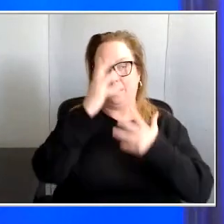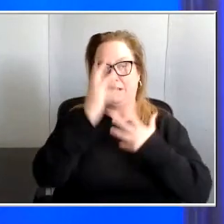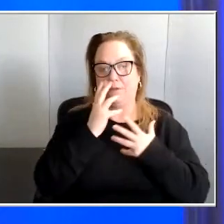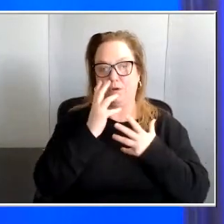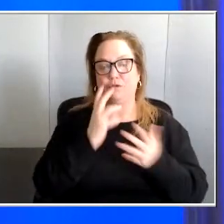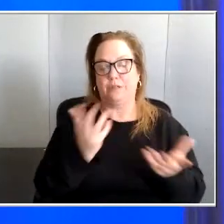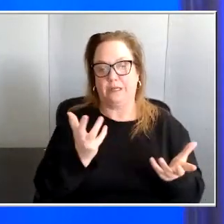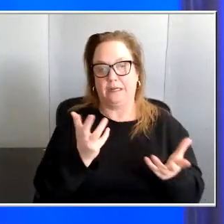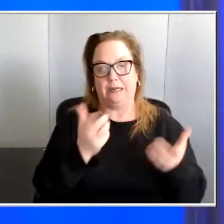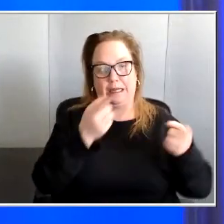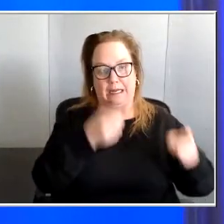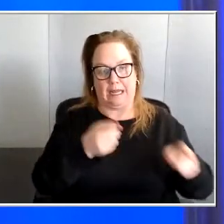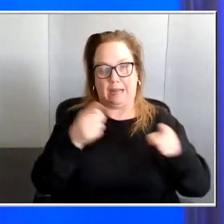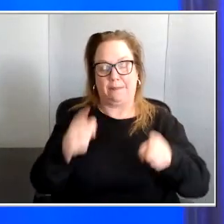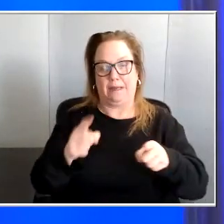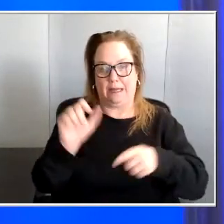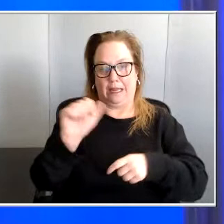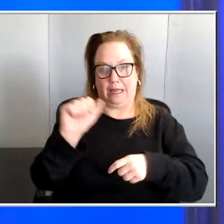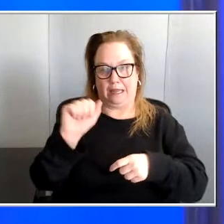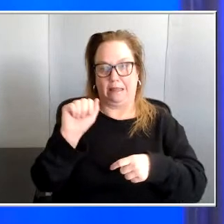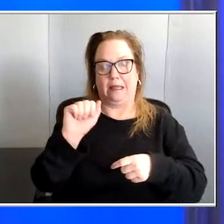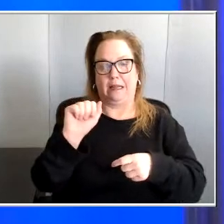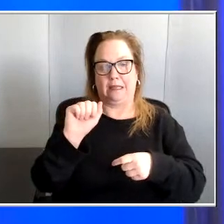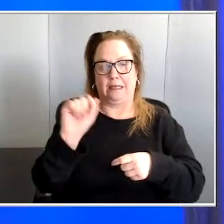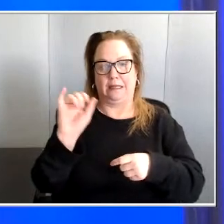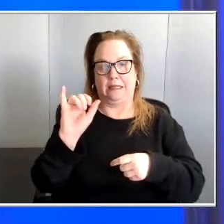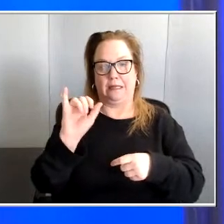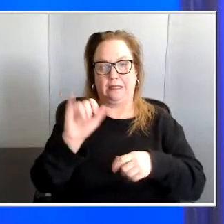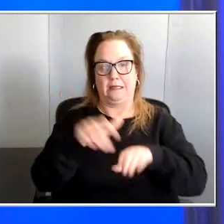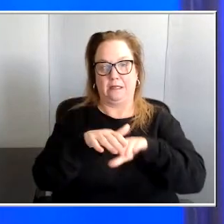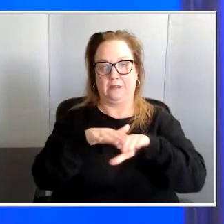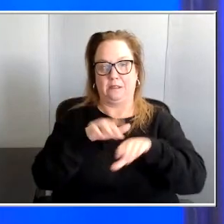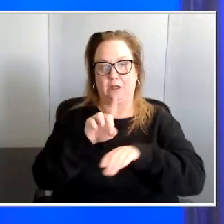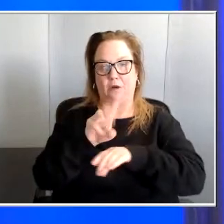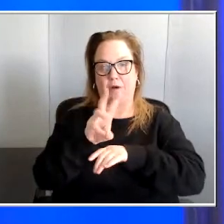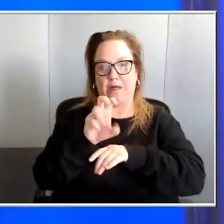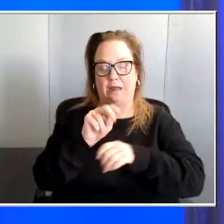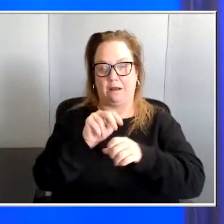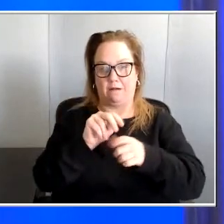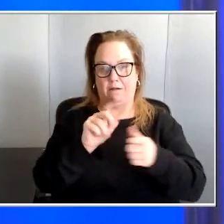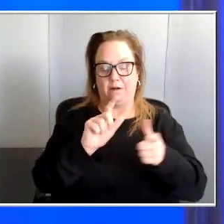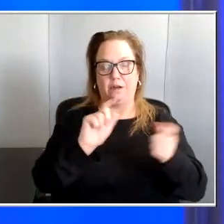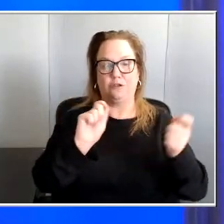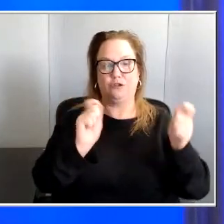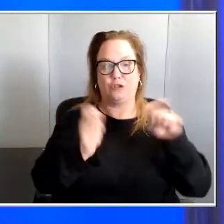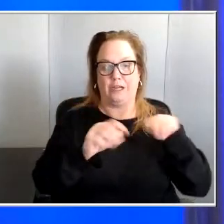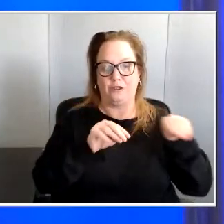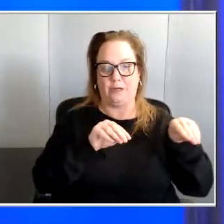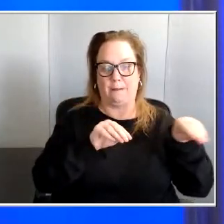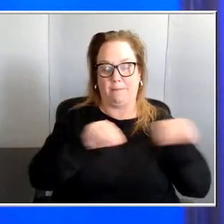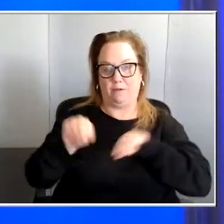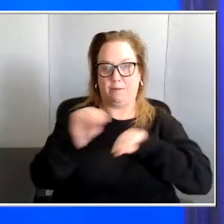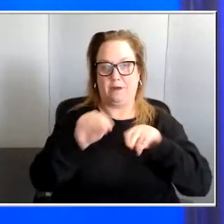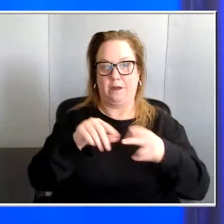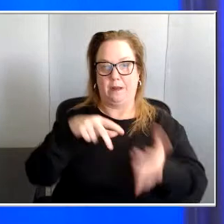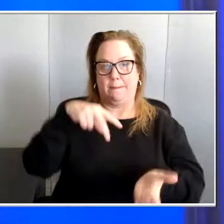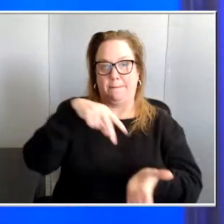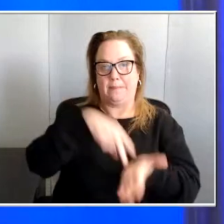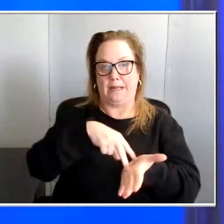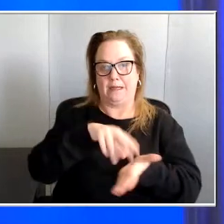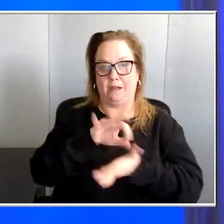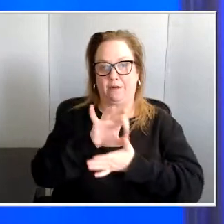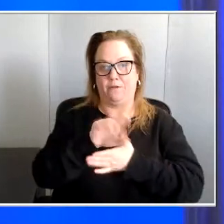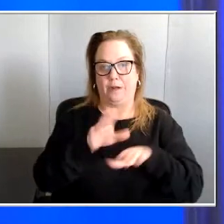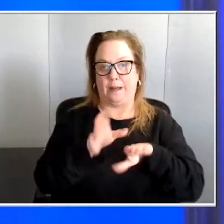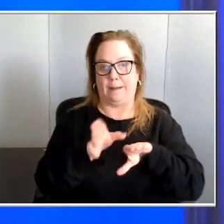happen in common athletic instances like slowing down suddenly, change in direction, planting your foot and pivoting. It